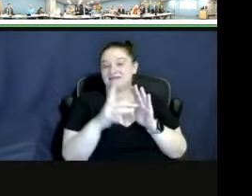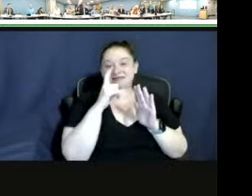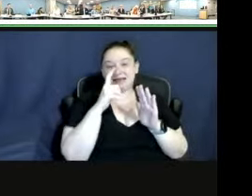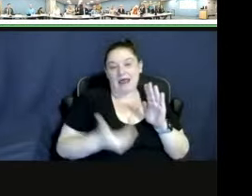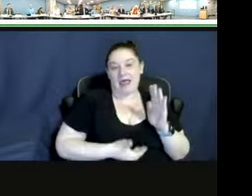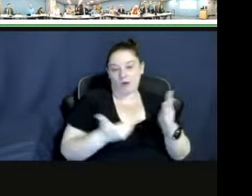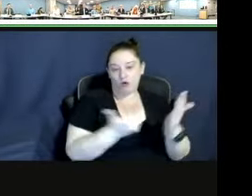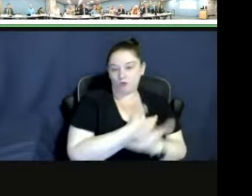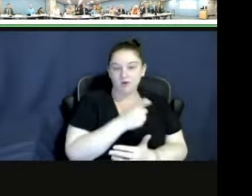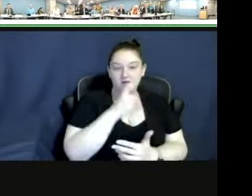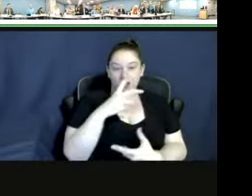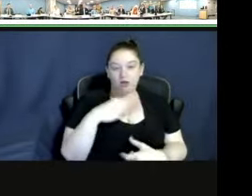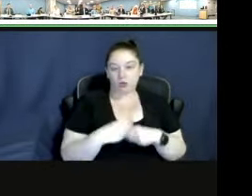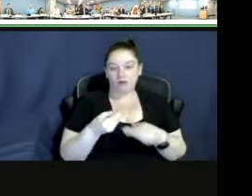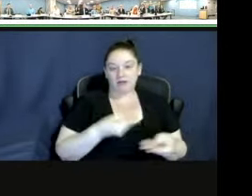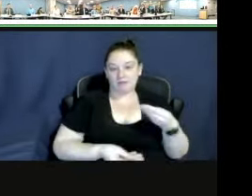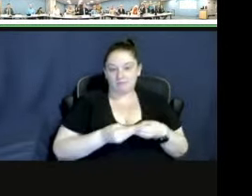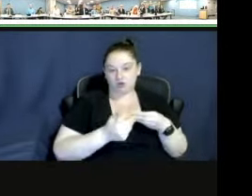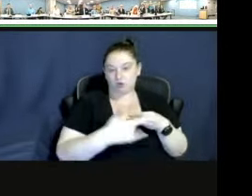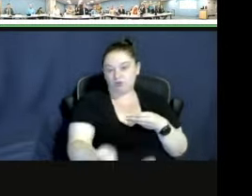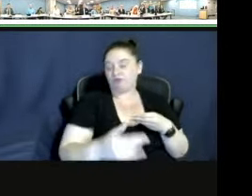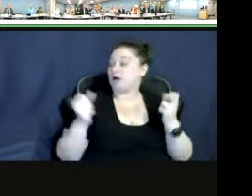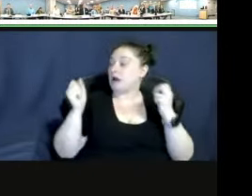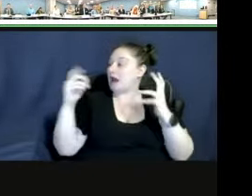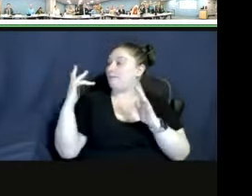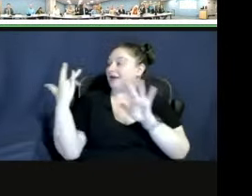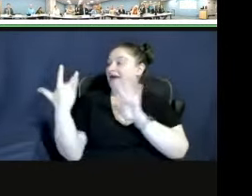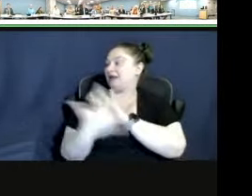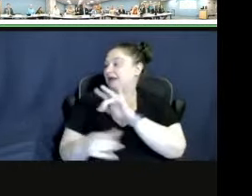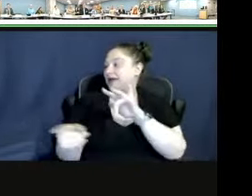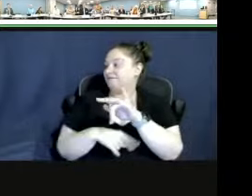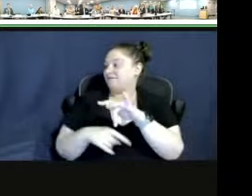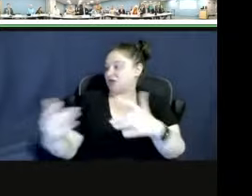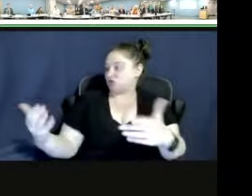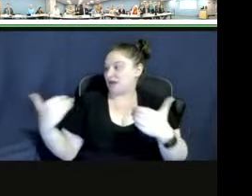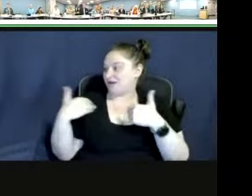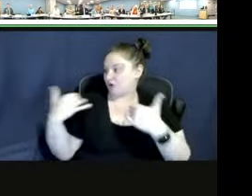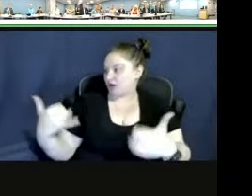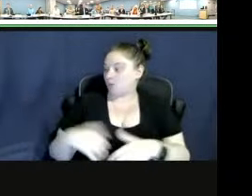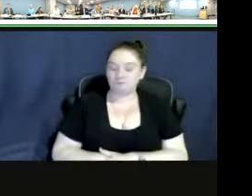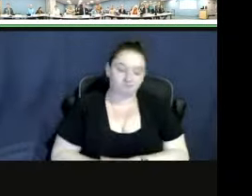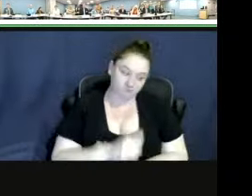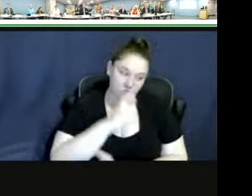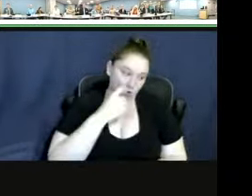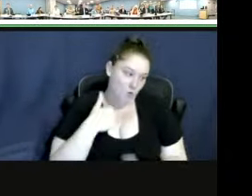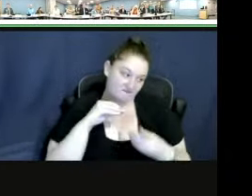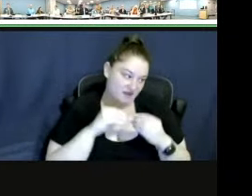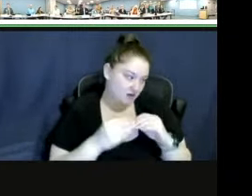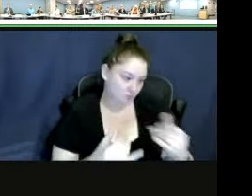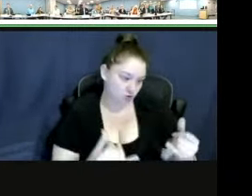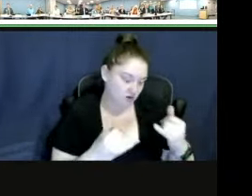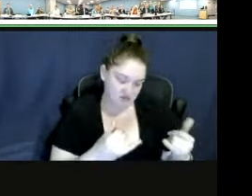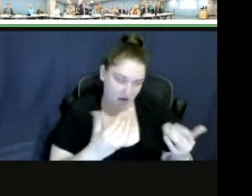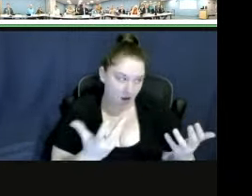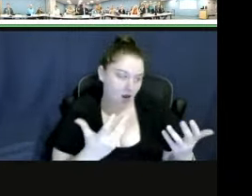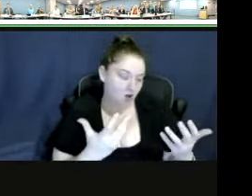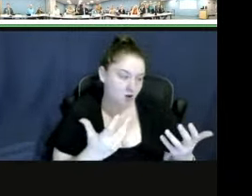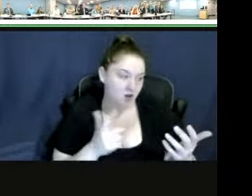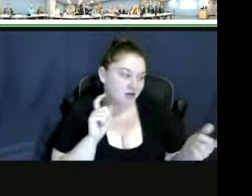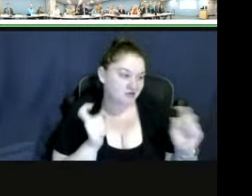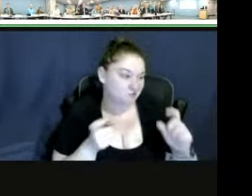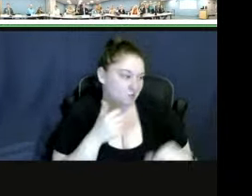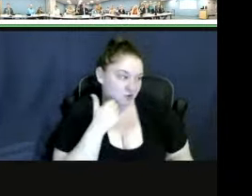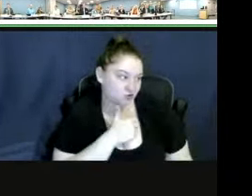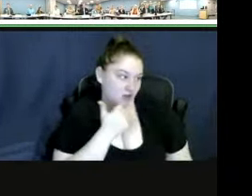forward. How many vacancies do we have right now, citywide? I don't have that off the top of my head. It changes